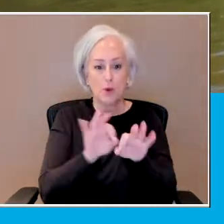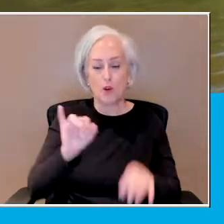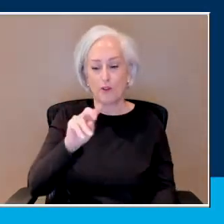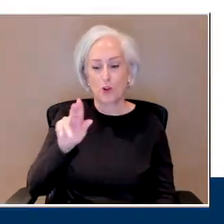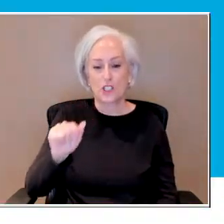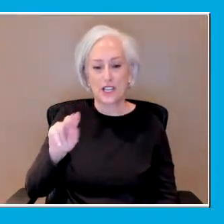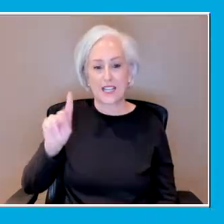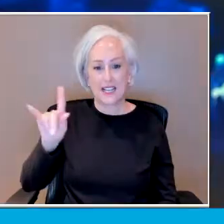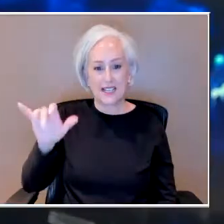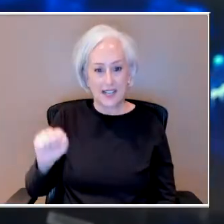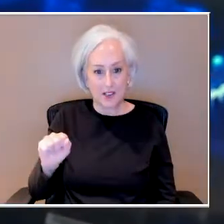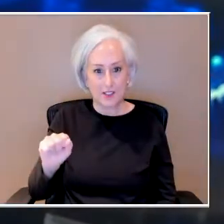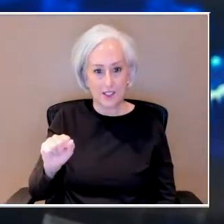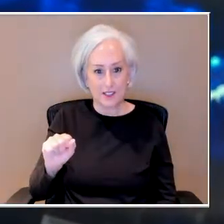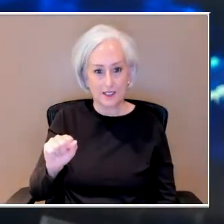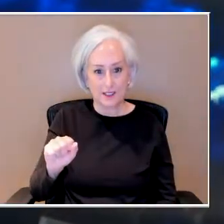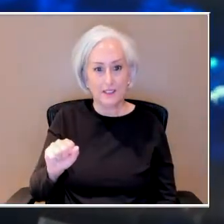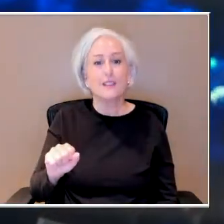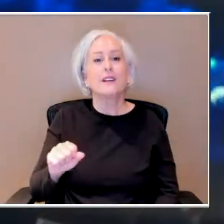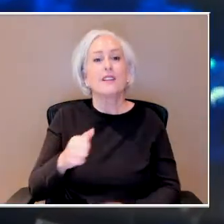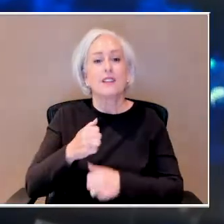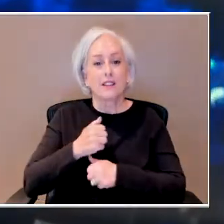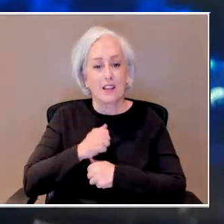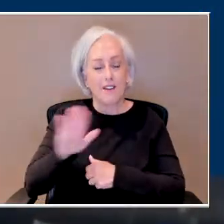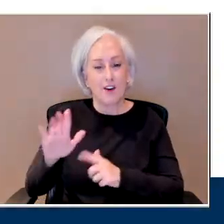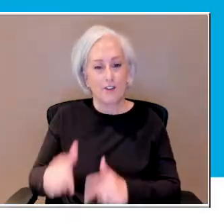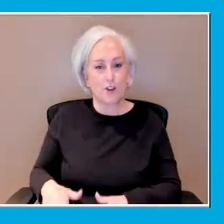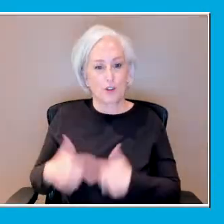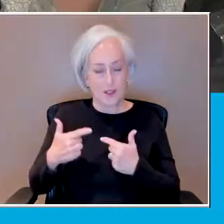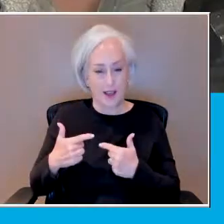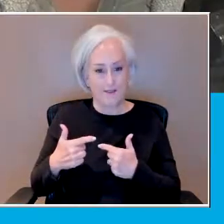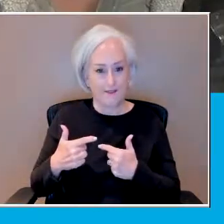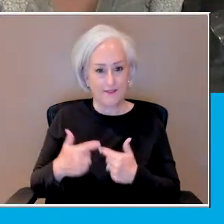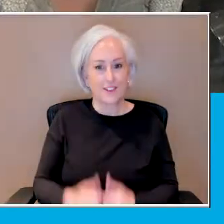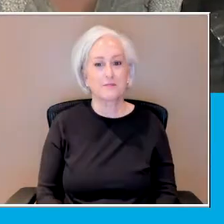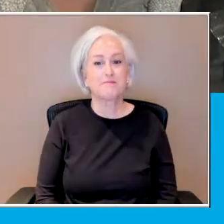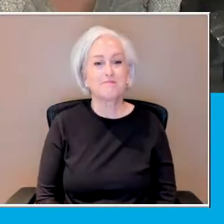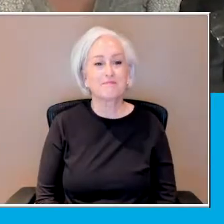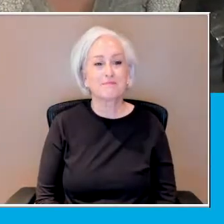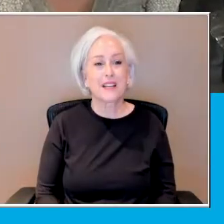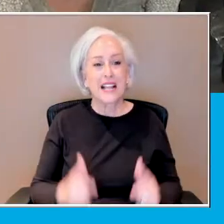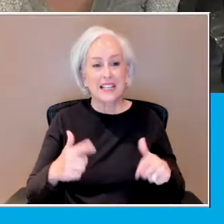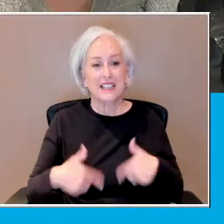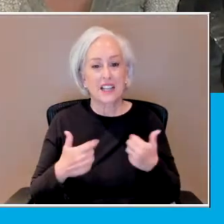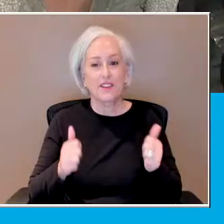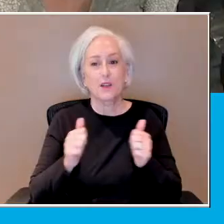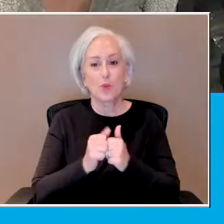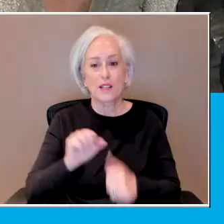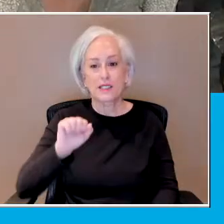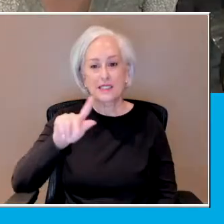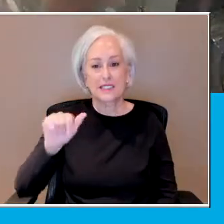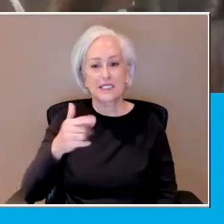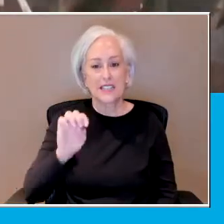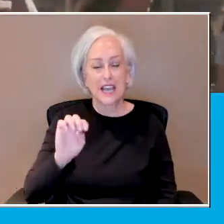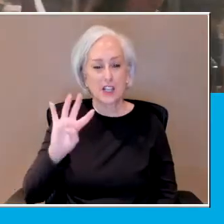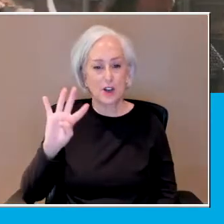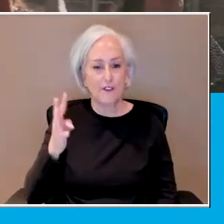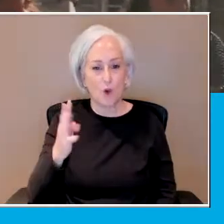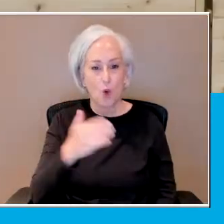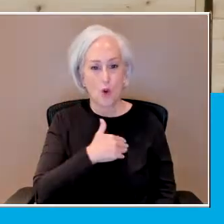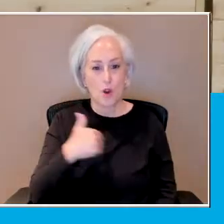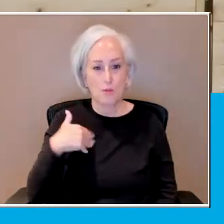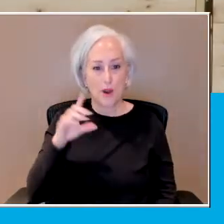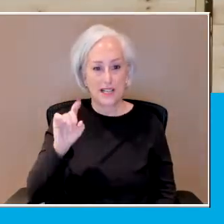of her life. I'm Jessica Lovell on the next Morning Medical Update. Living with stage 4 breast cancer. See the vow